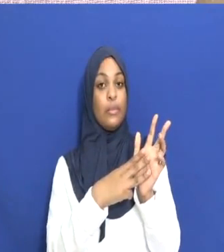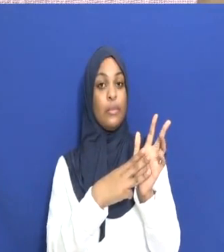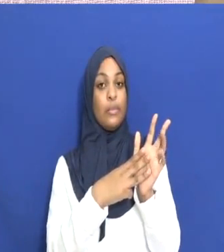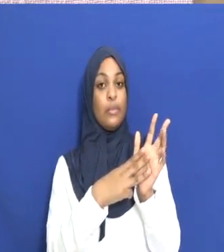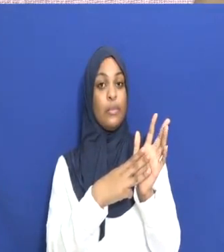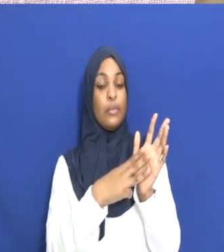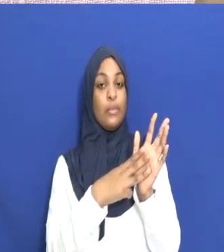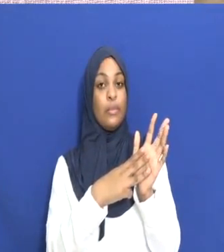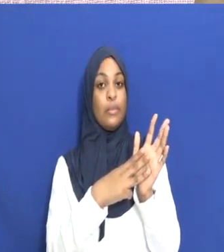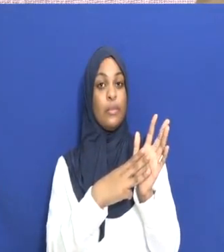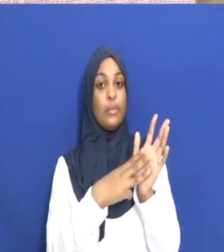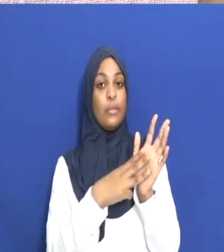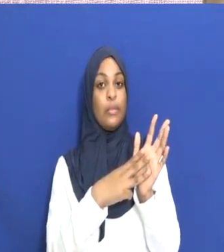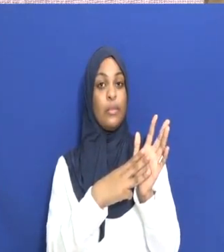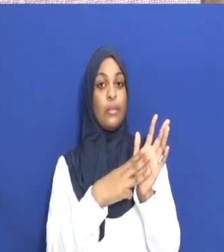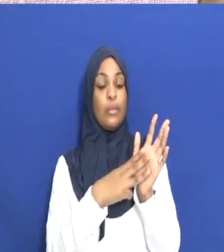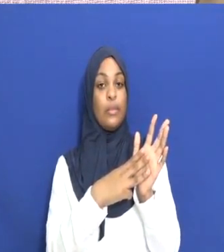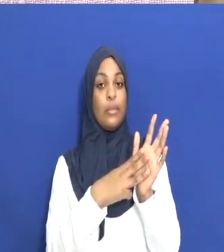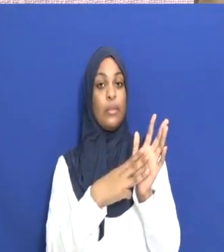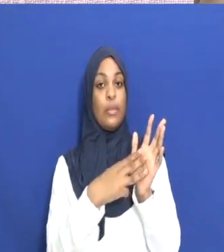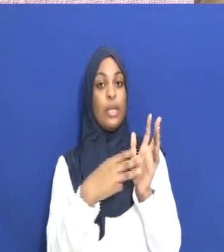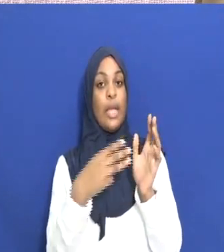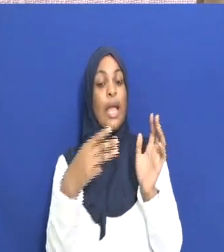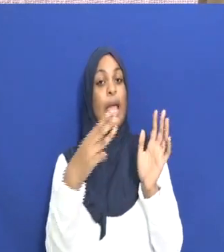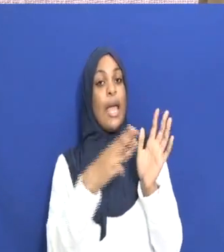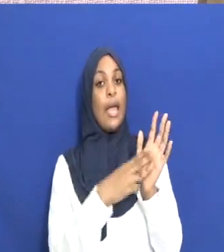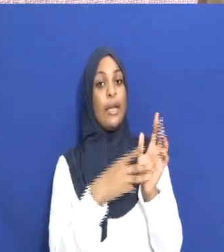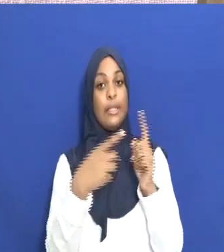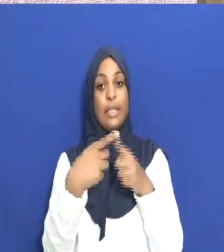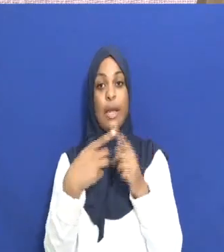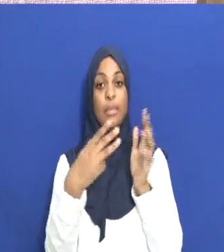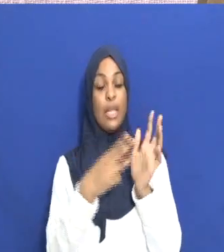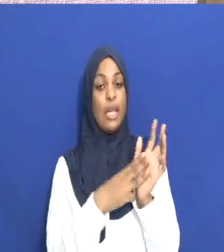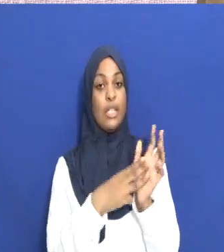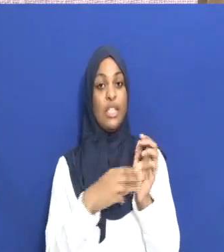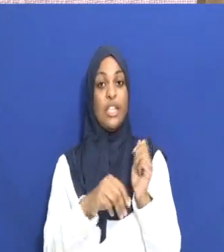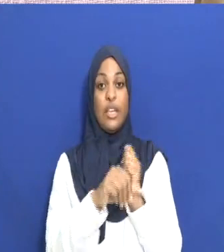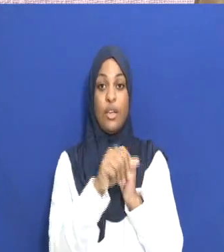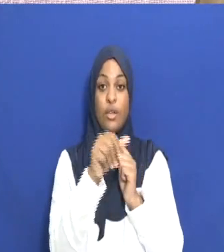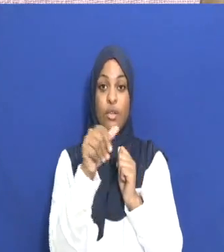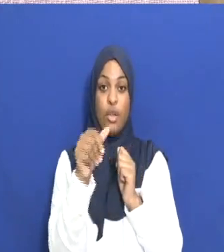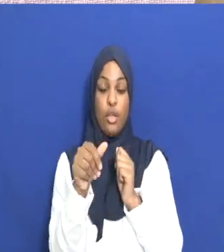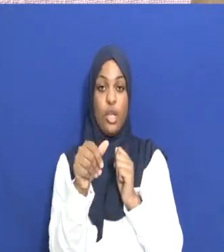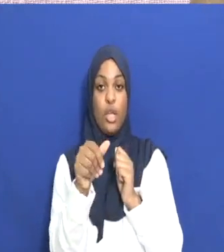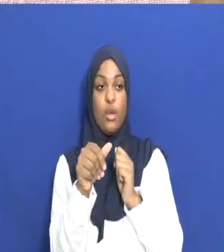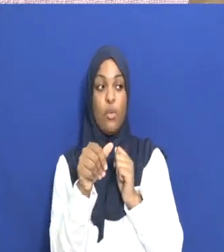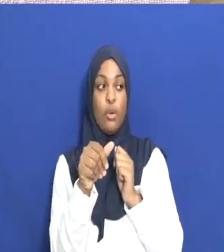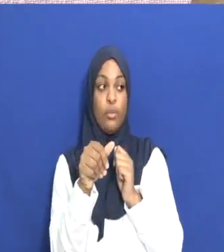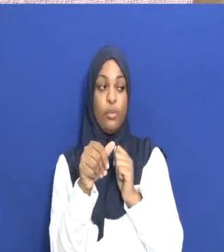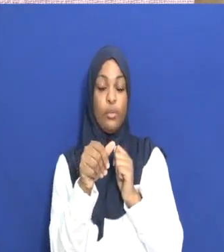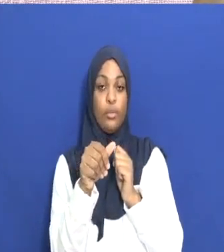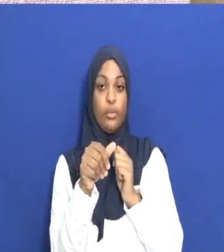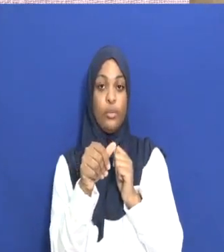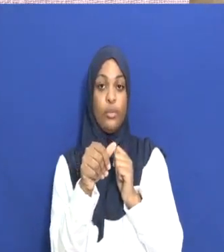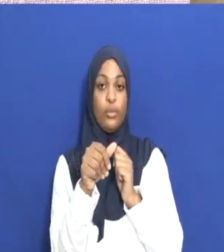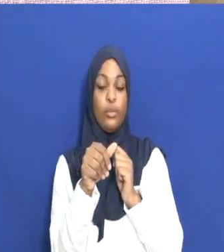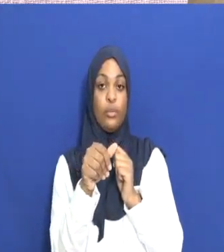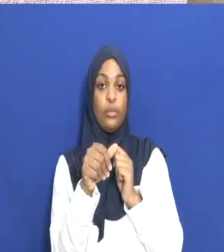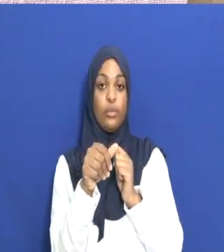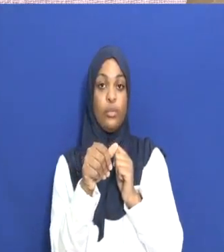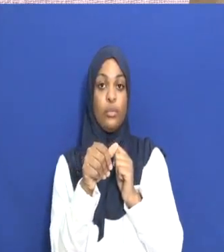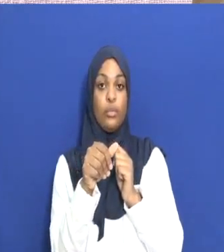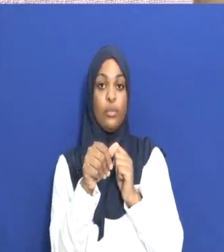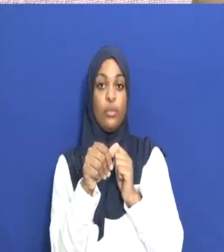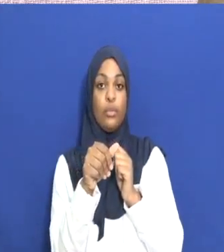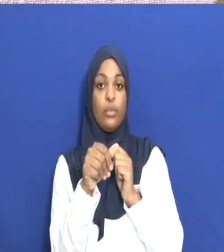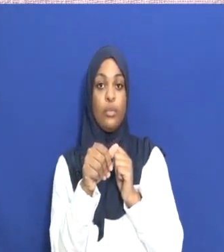multiply itself 2 times. This is 1, 2. So 8 multiplies